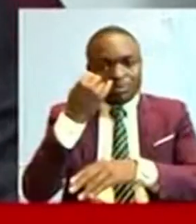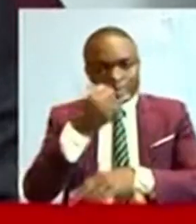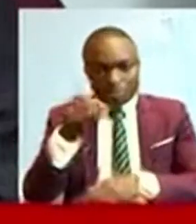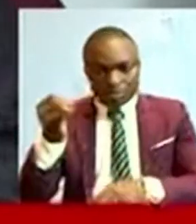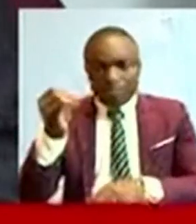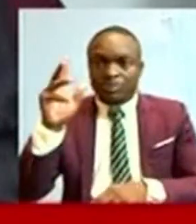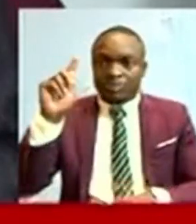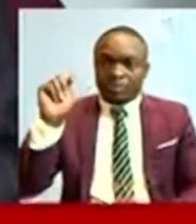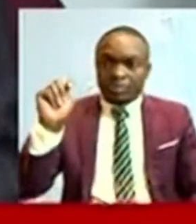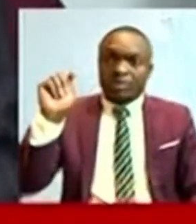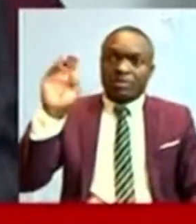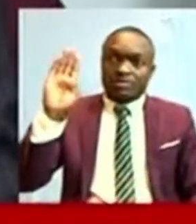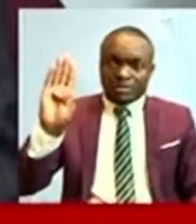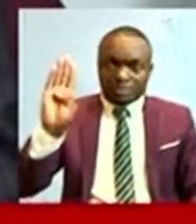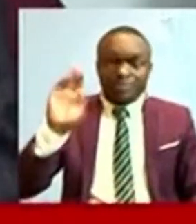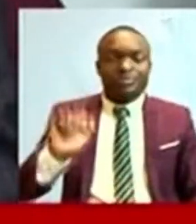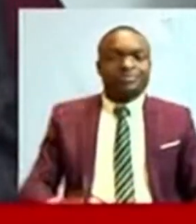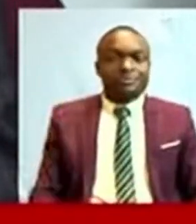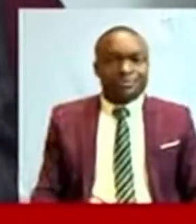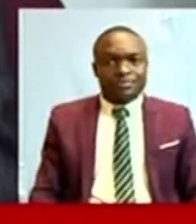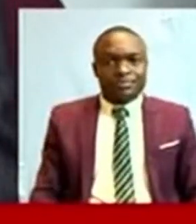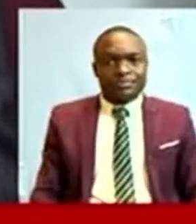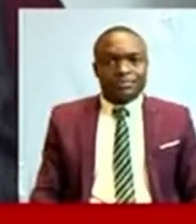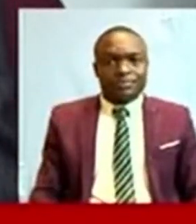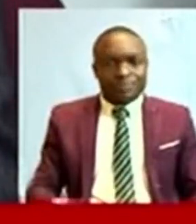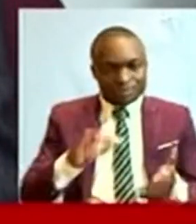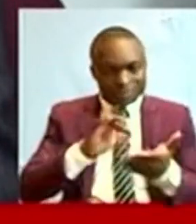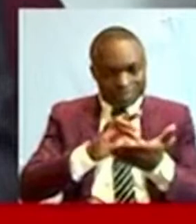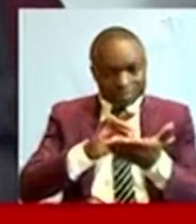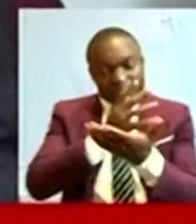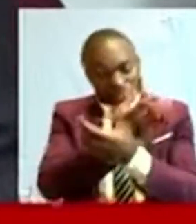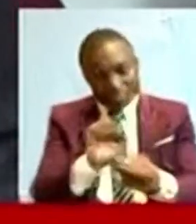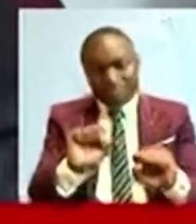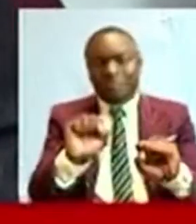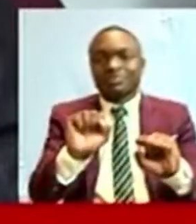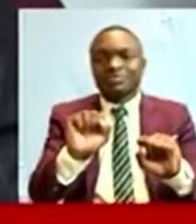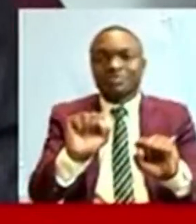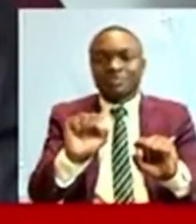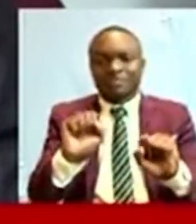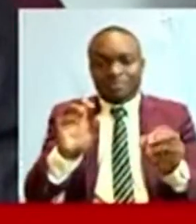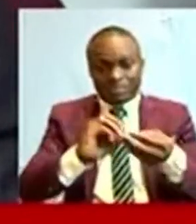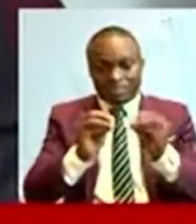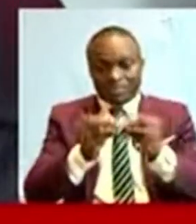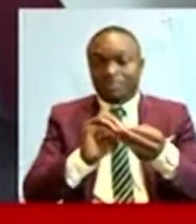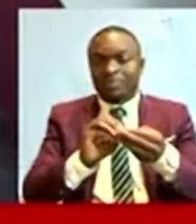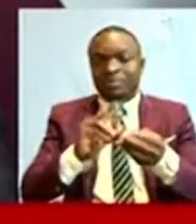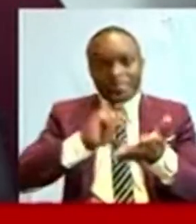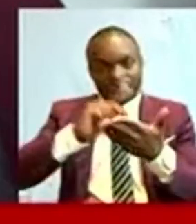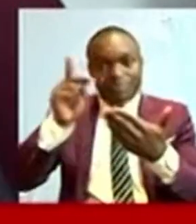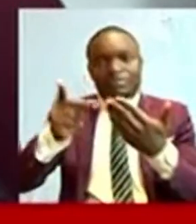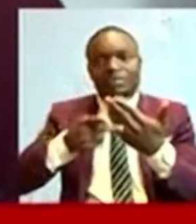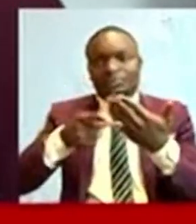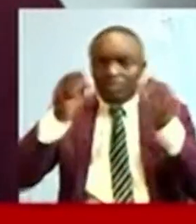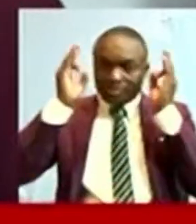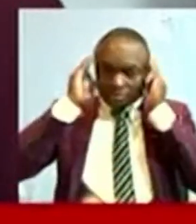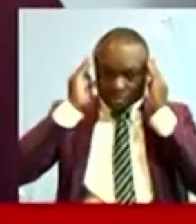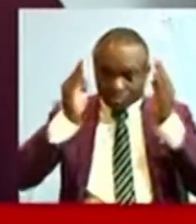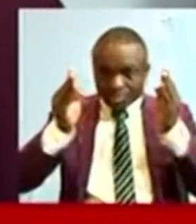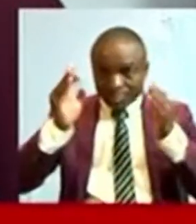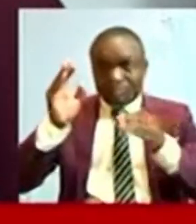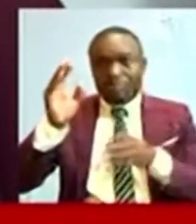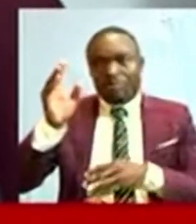TB notification versus cure rate, which the program by and large is focusing on. Professor Mlenga.